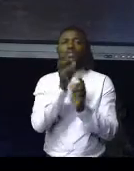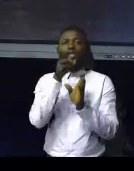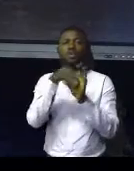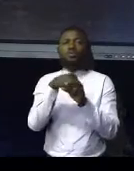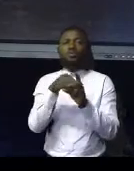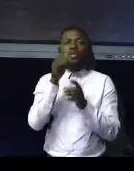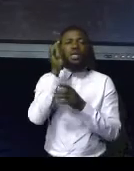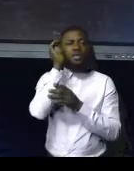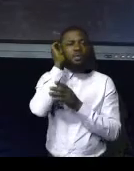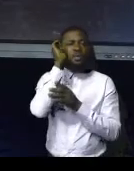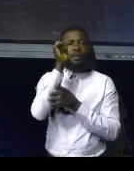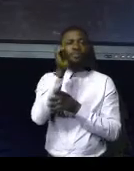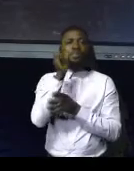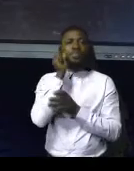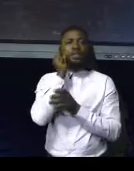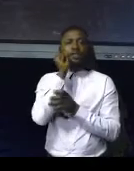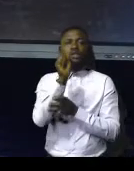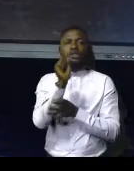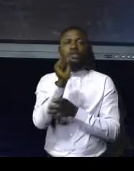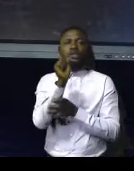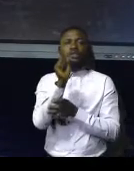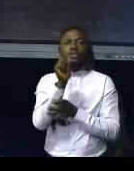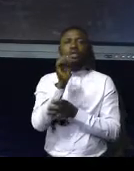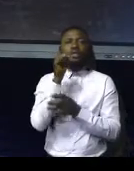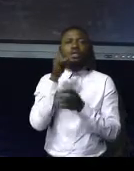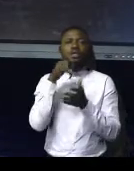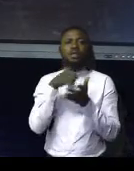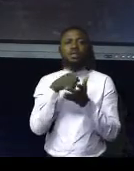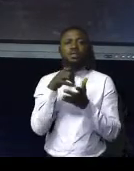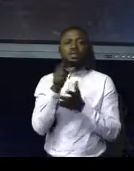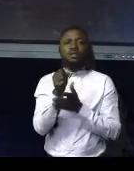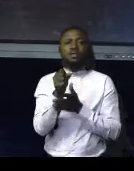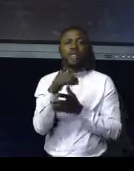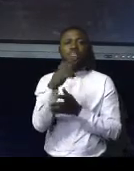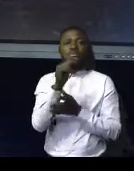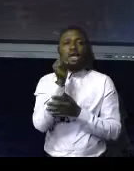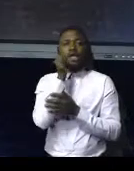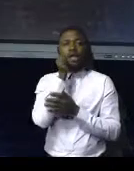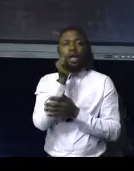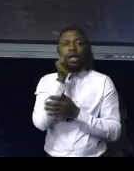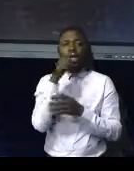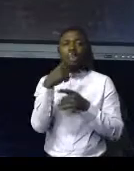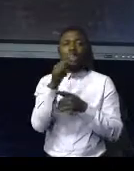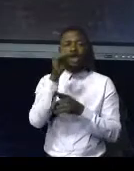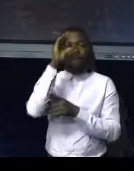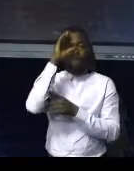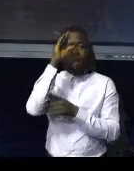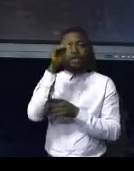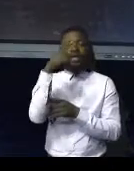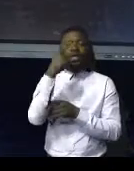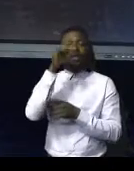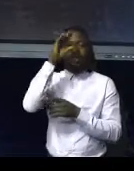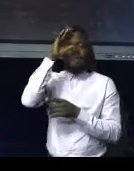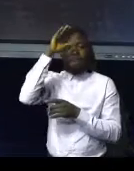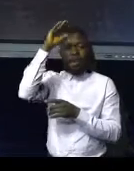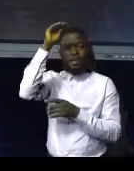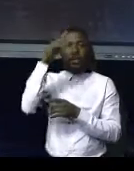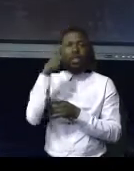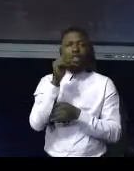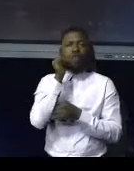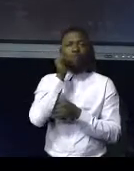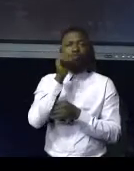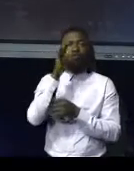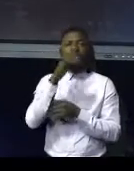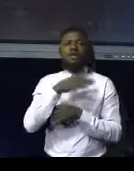includes he, she, it, the girl, the boy, the man,